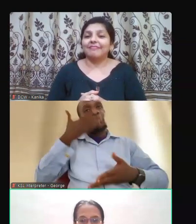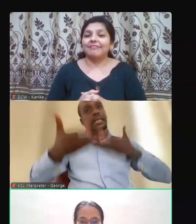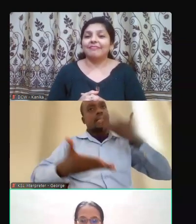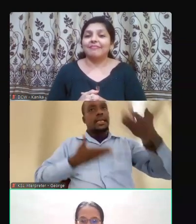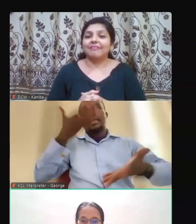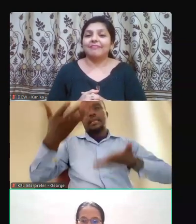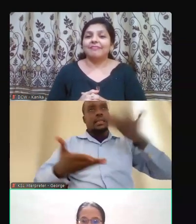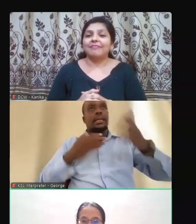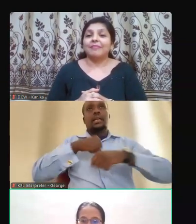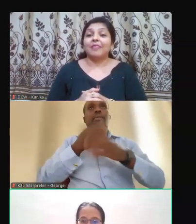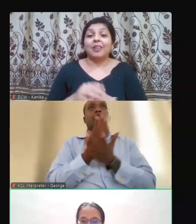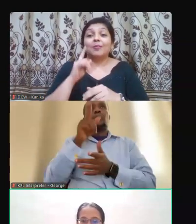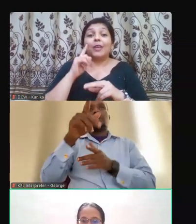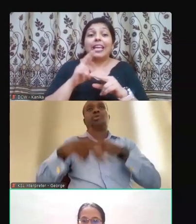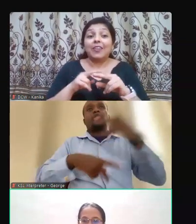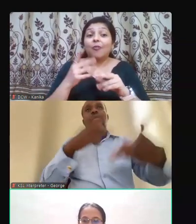they can progress.